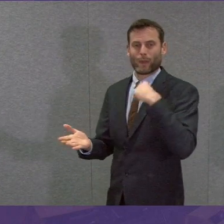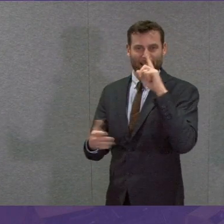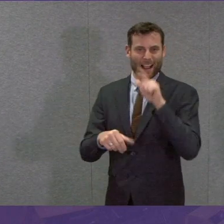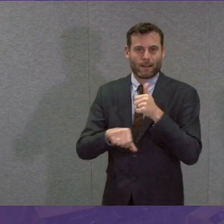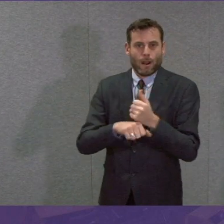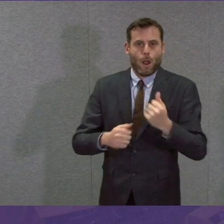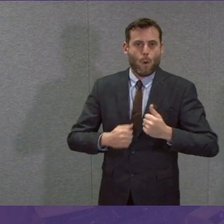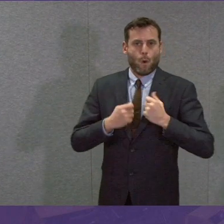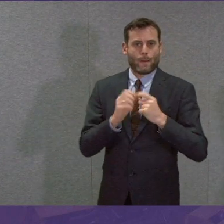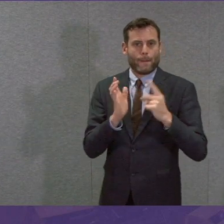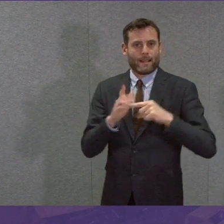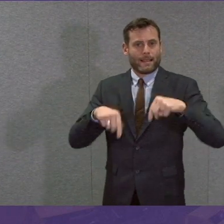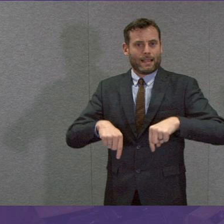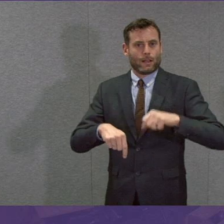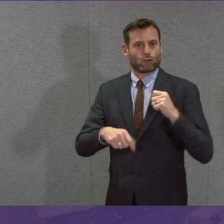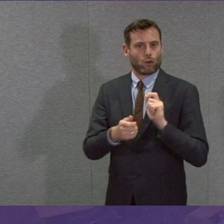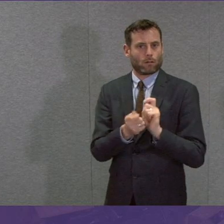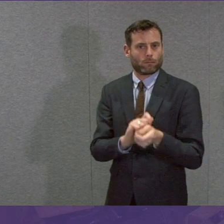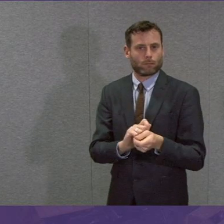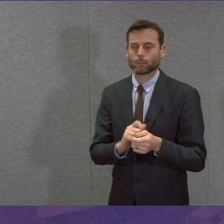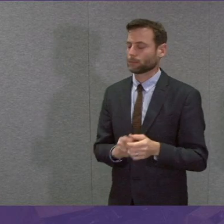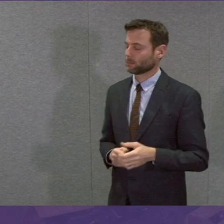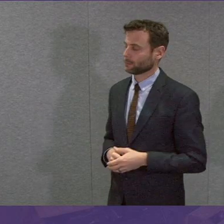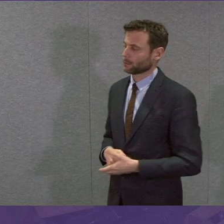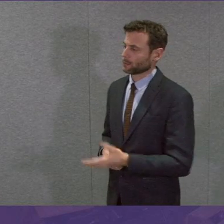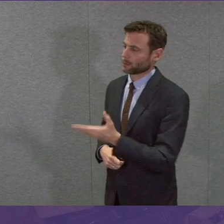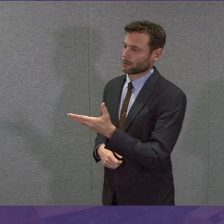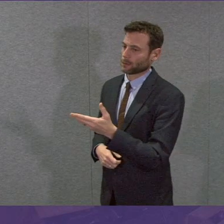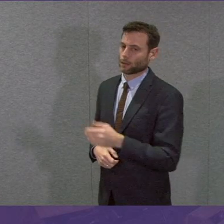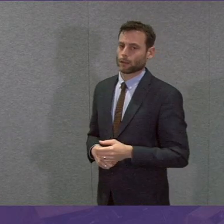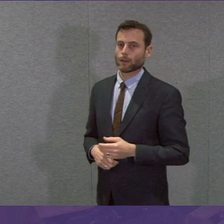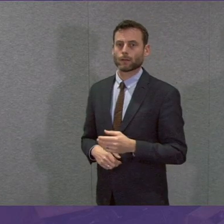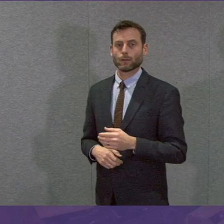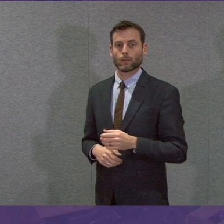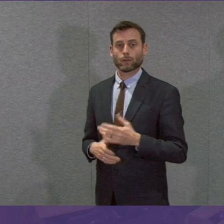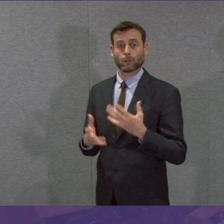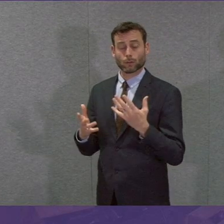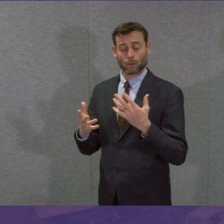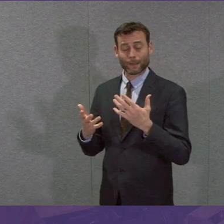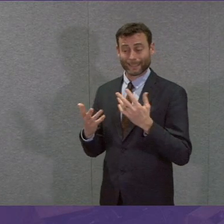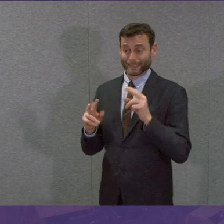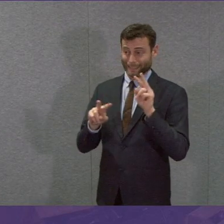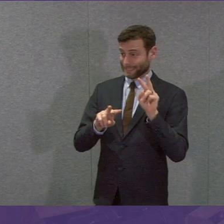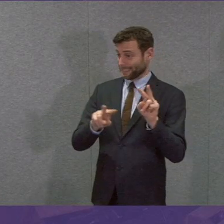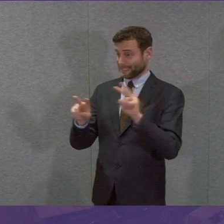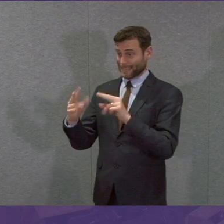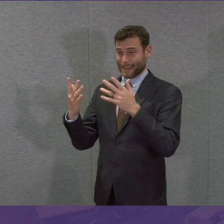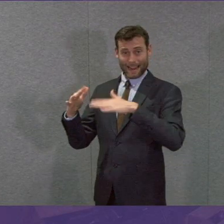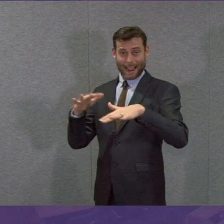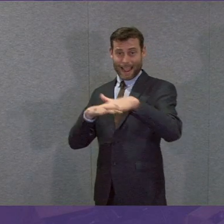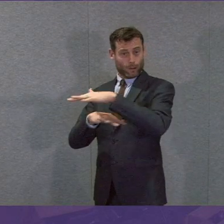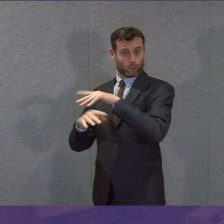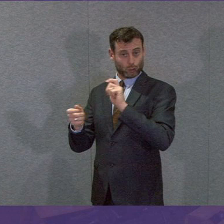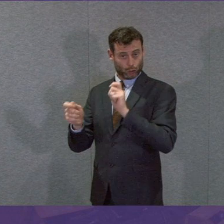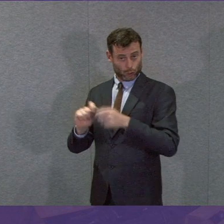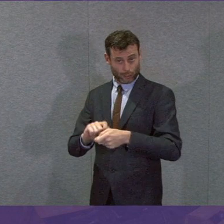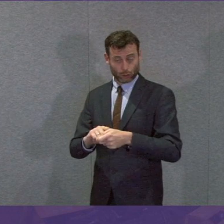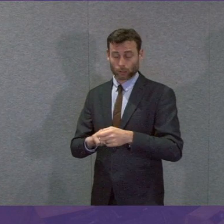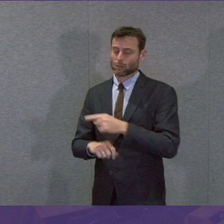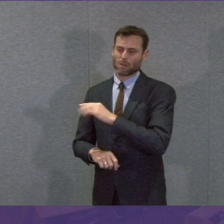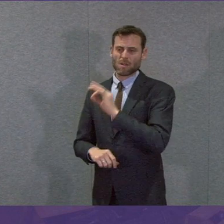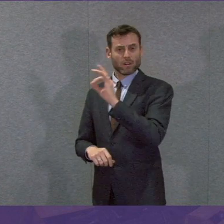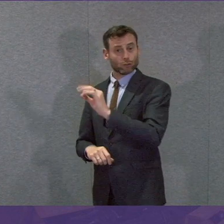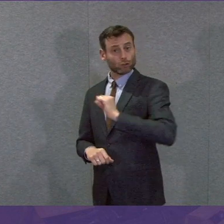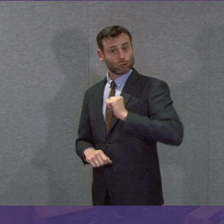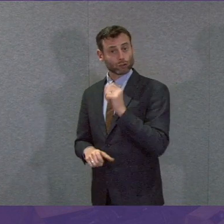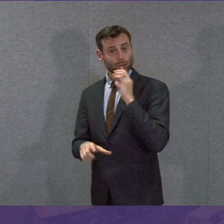Annabel Ewing, followed by Liam Kerr. Thank you, Presiding Officer. In light of the ongoing concerns, can the Cabinet Secretary confirm that the Scottish